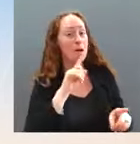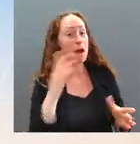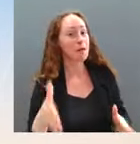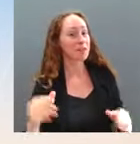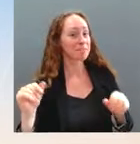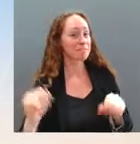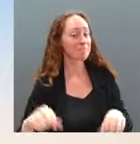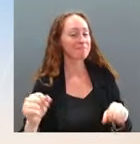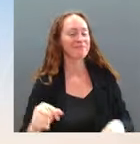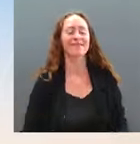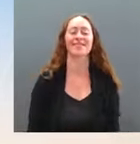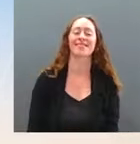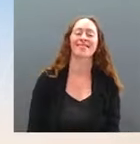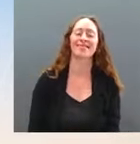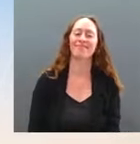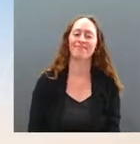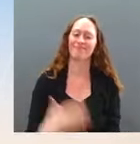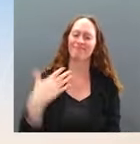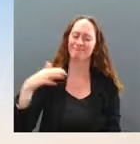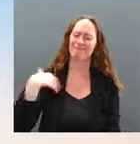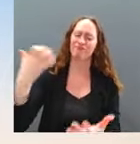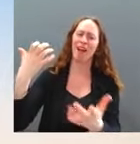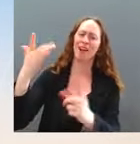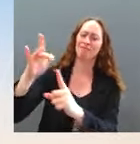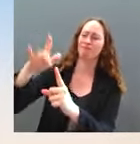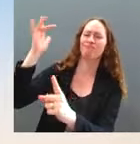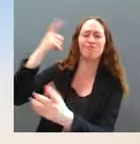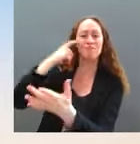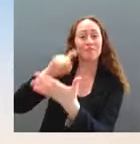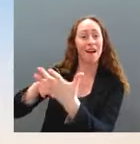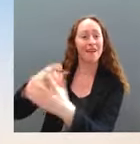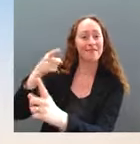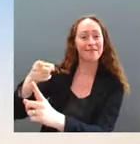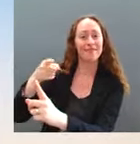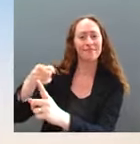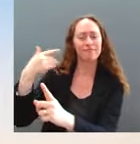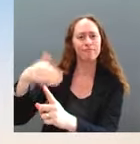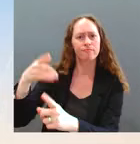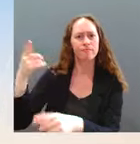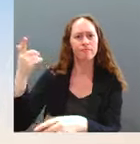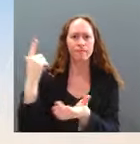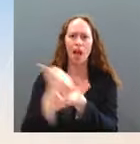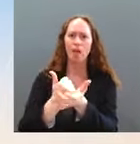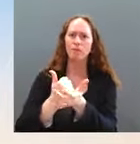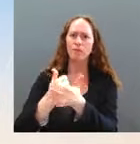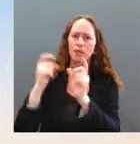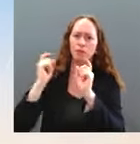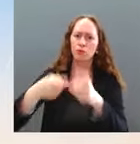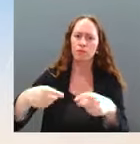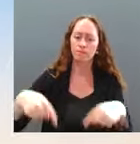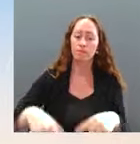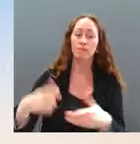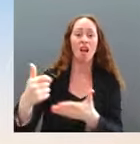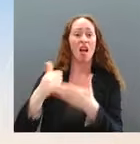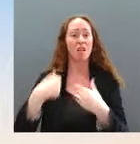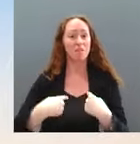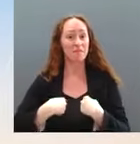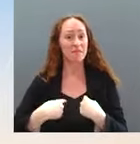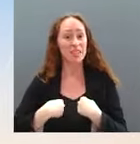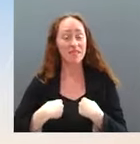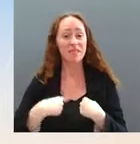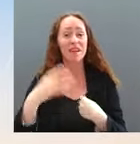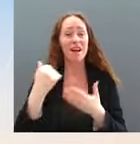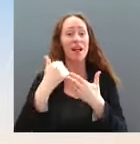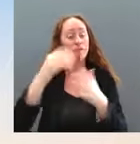amazing contributions and everything he does to help me, help all of us, help the president every day. With that. Perfect. I've got three